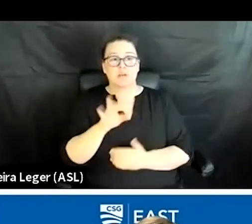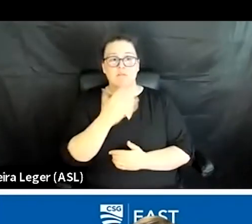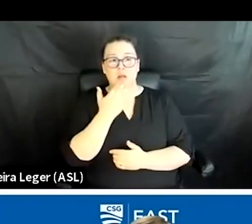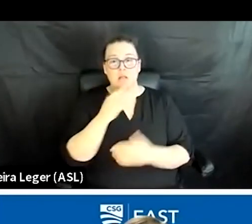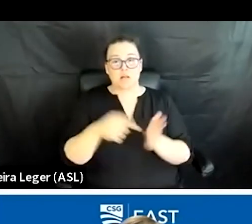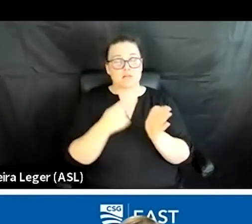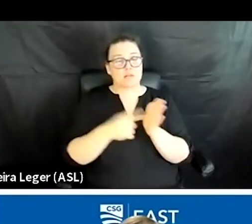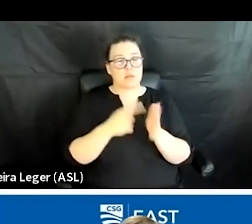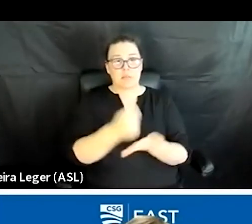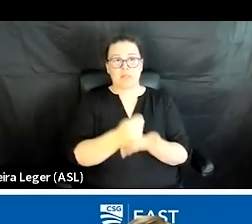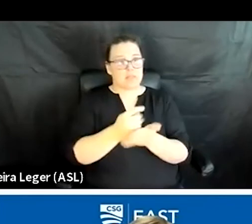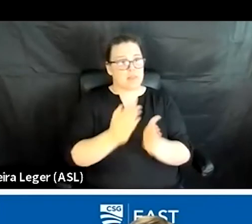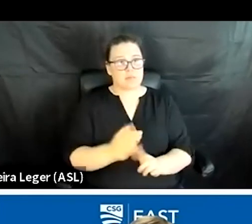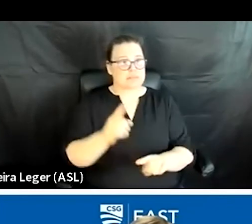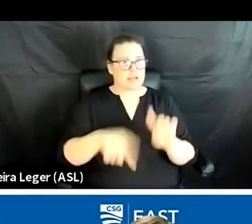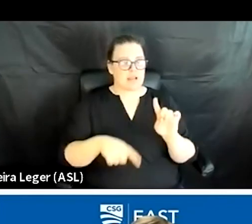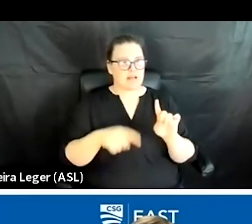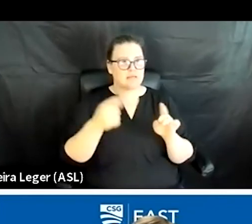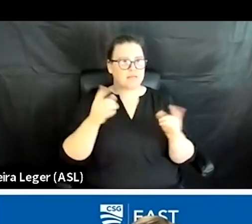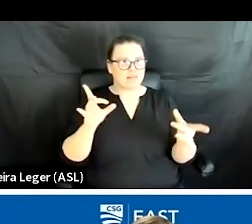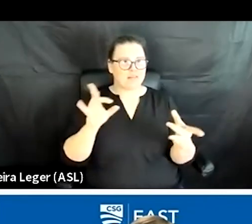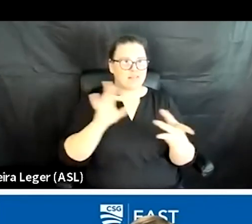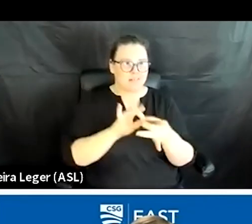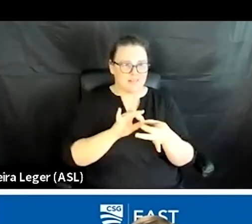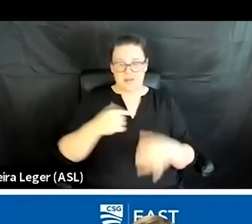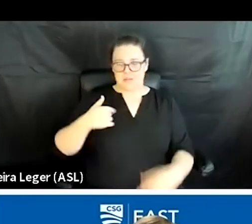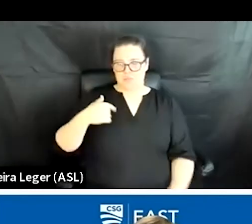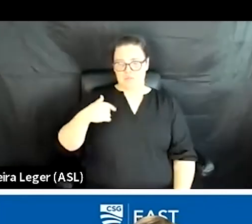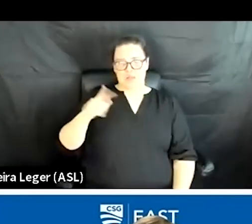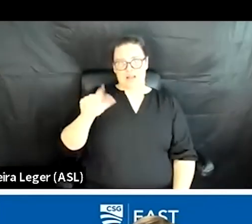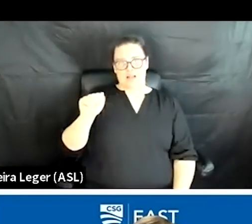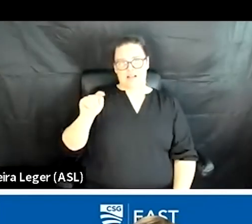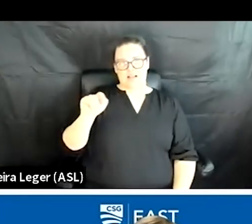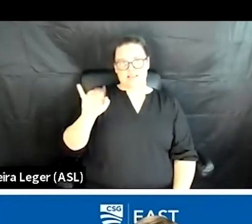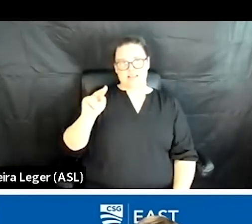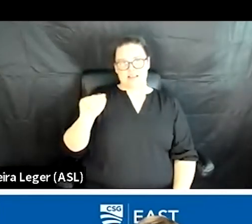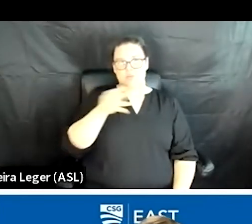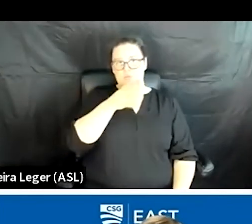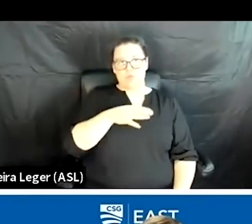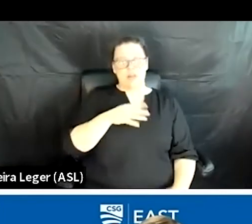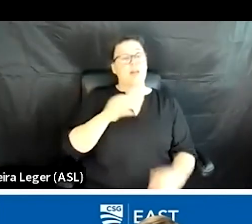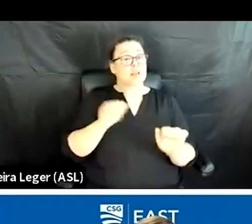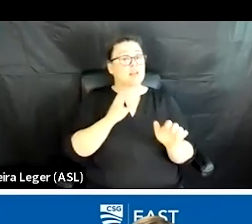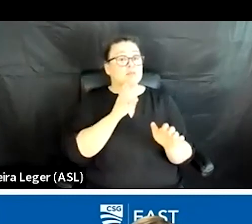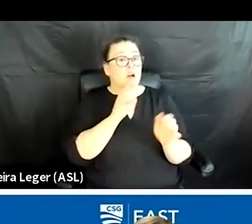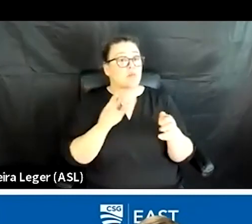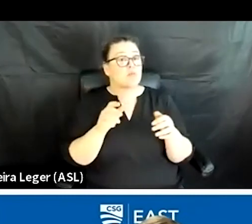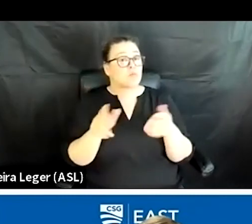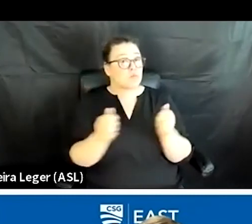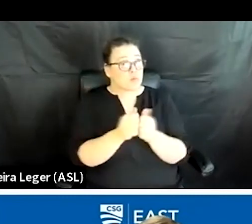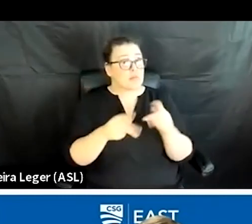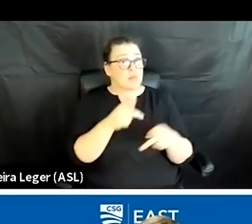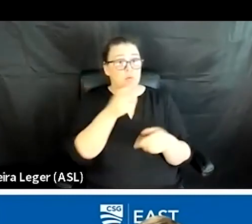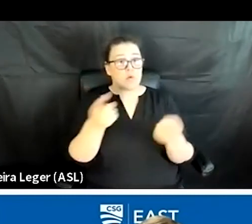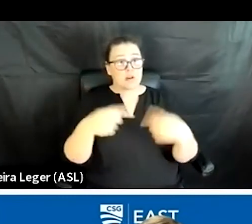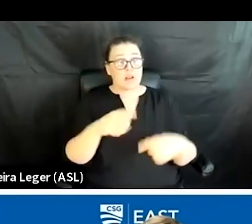cannot make that connection. Like as a Latina woman, I'm able to talk to the patients that come to our clinic, and I'm able to ask that question because